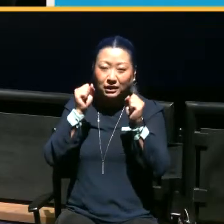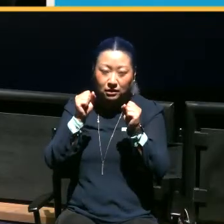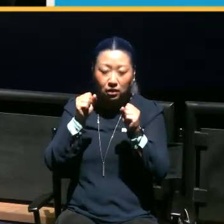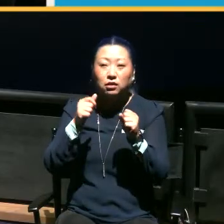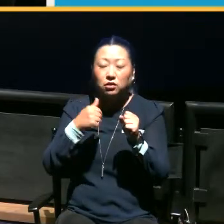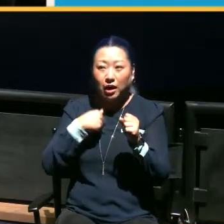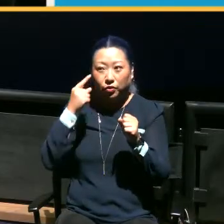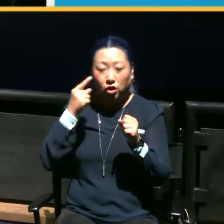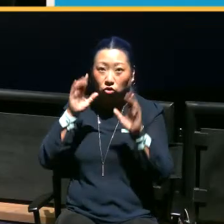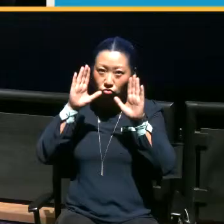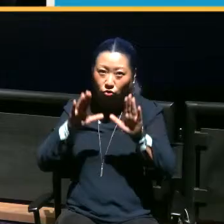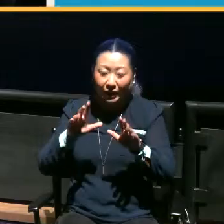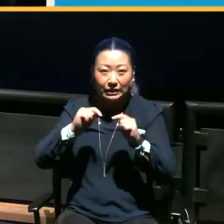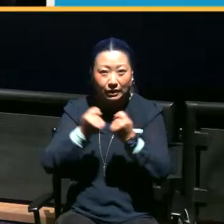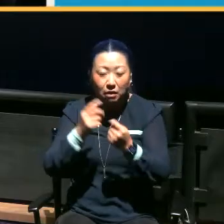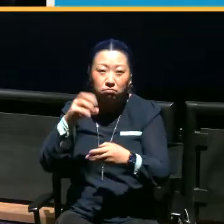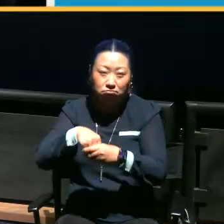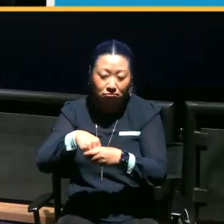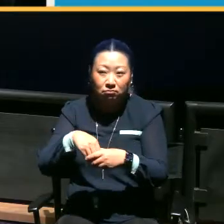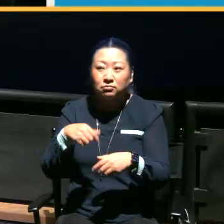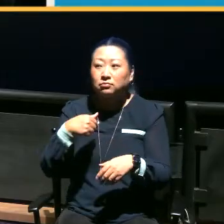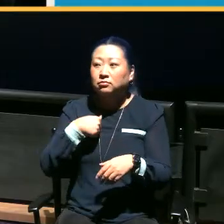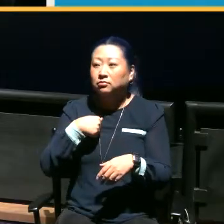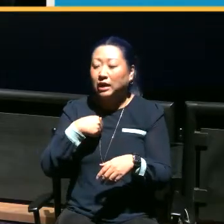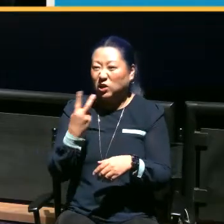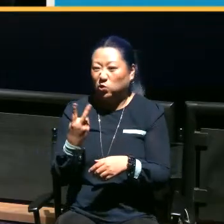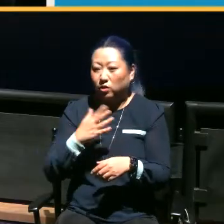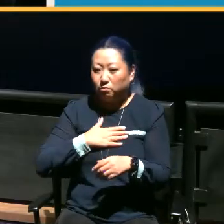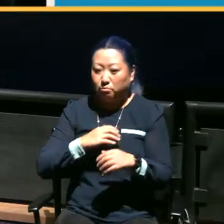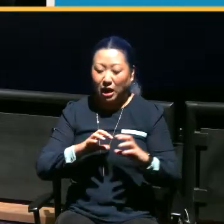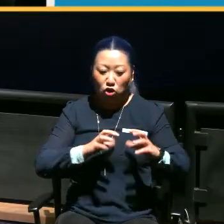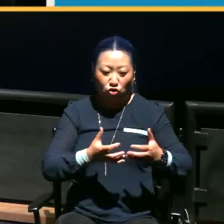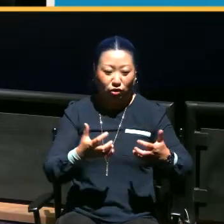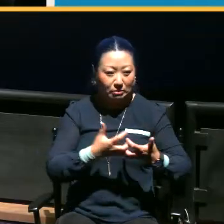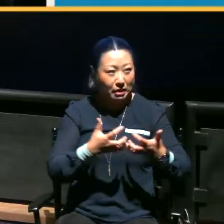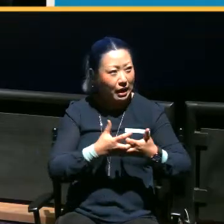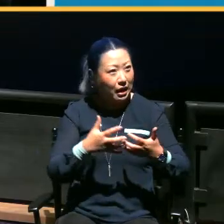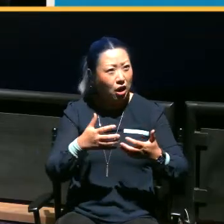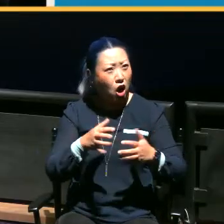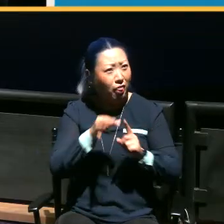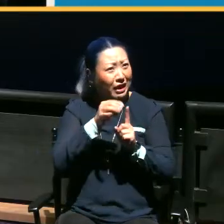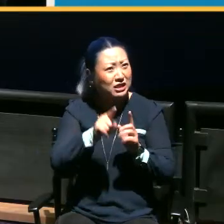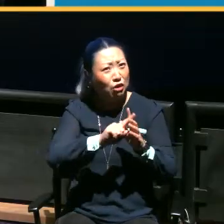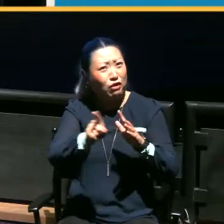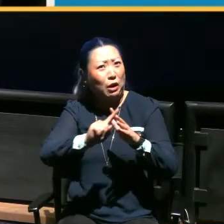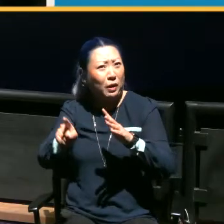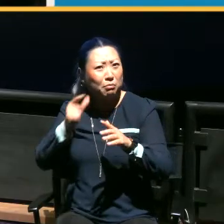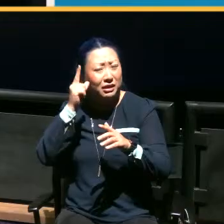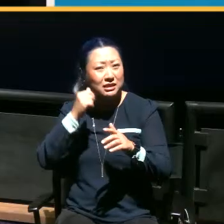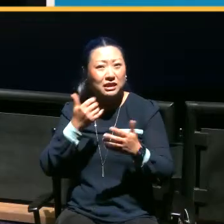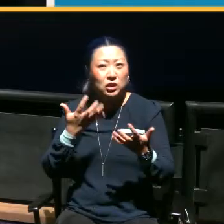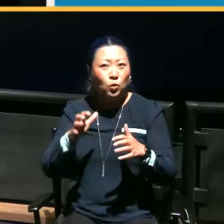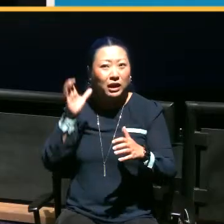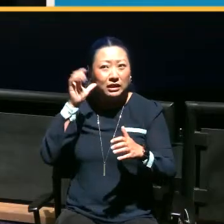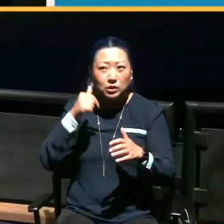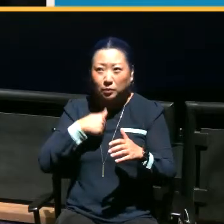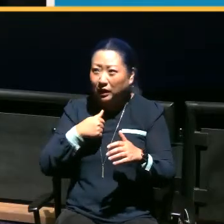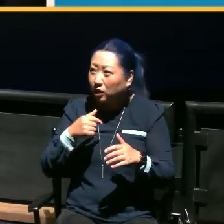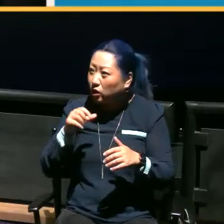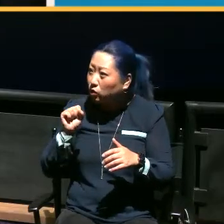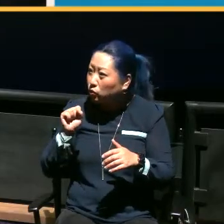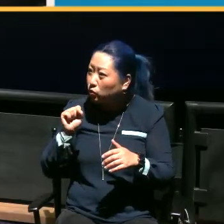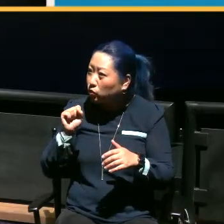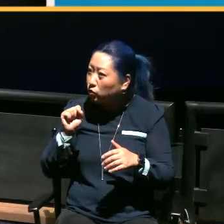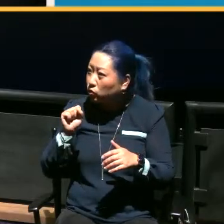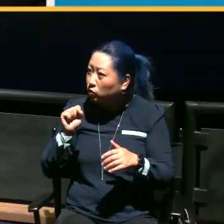just a great team to be a part of. And I think 2 of my crewmates here, unless they ran away because they didn't want to listen, but I think Scooter and John, where are you guys? You guys here